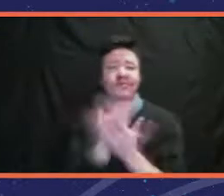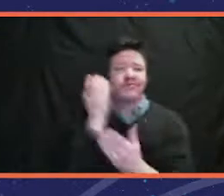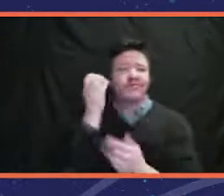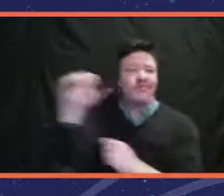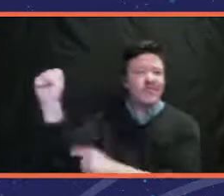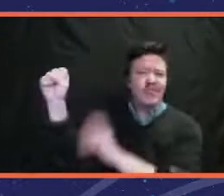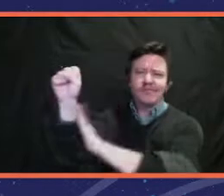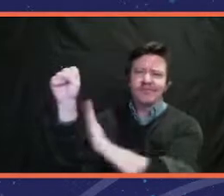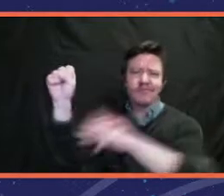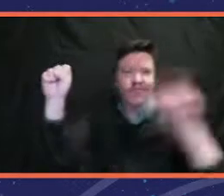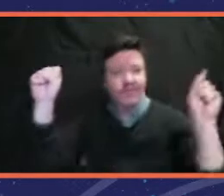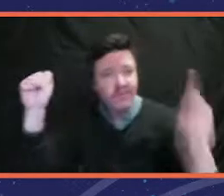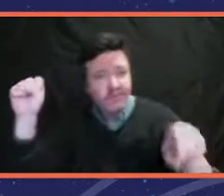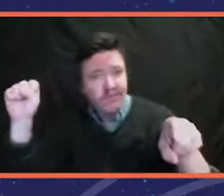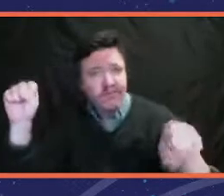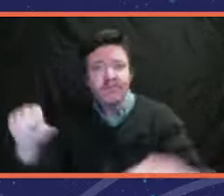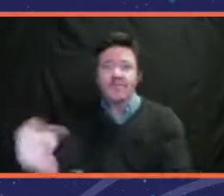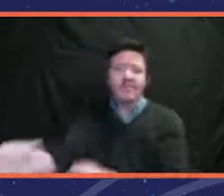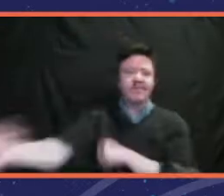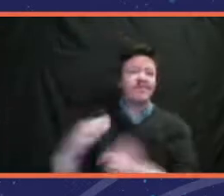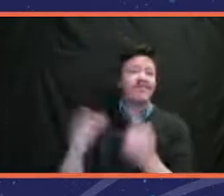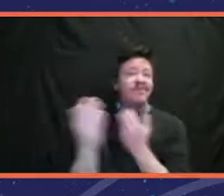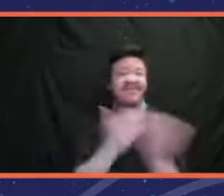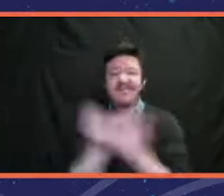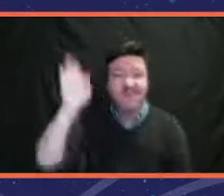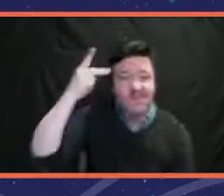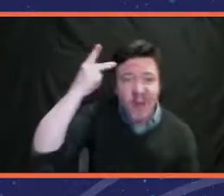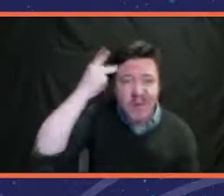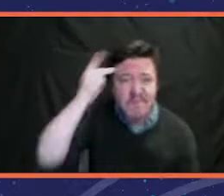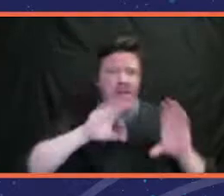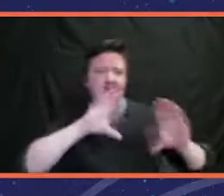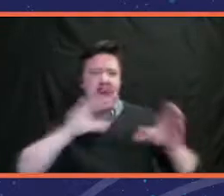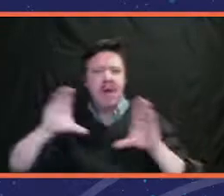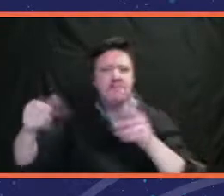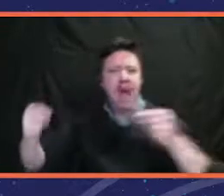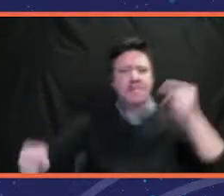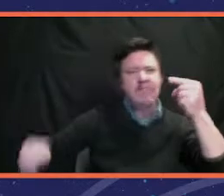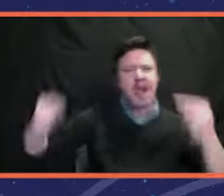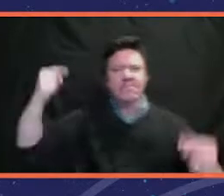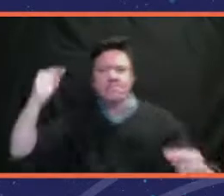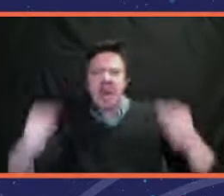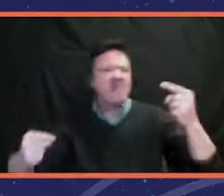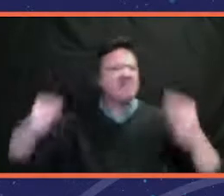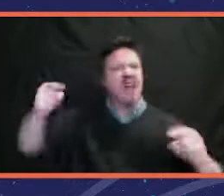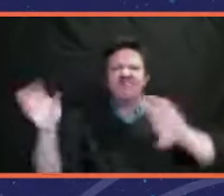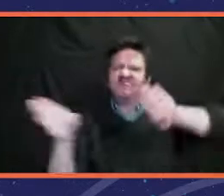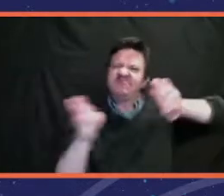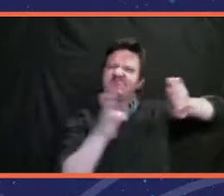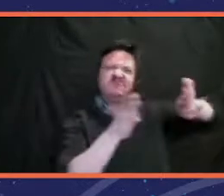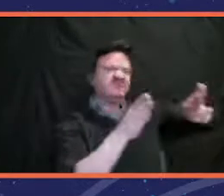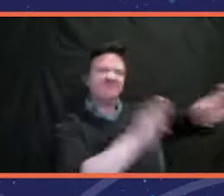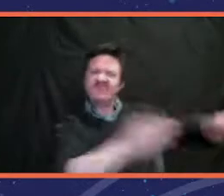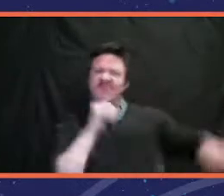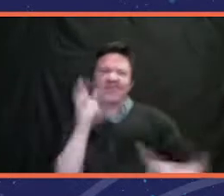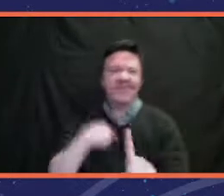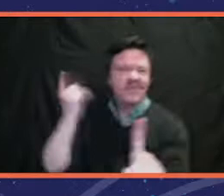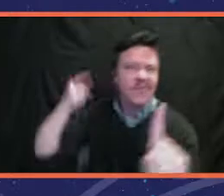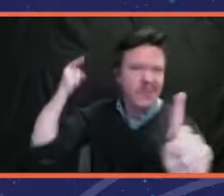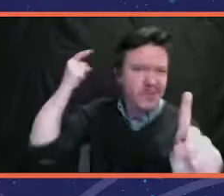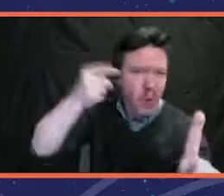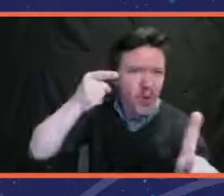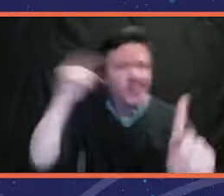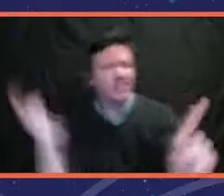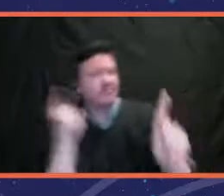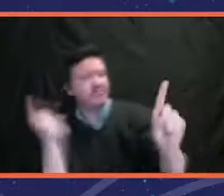Ain't about red or blue, win or lose, it's about green. Growth, life, change, thriving. Y'all know this, but it ain't about